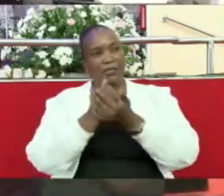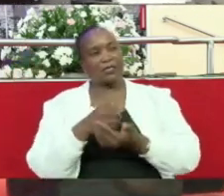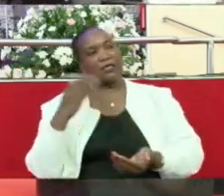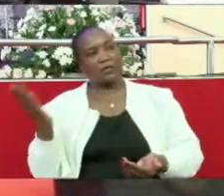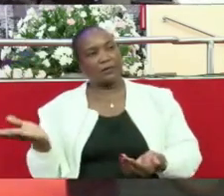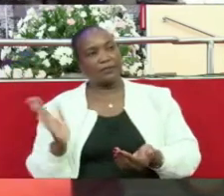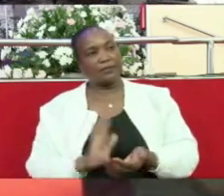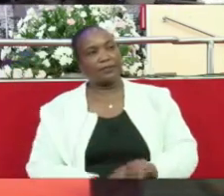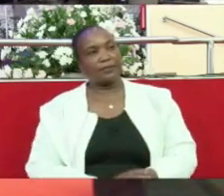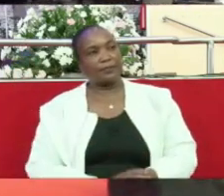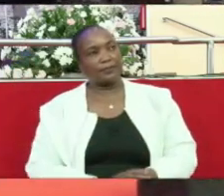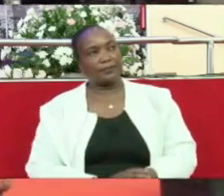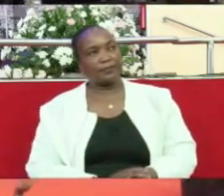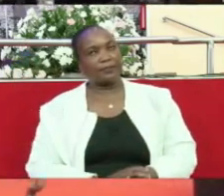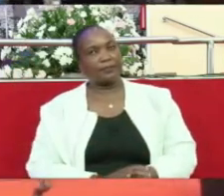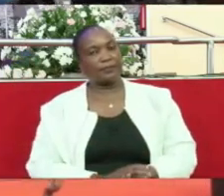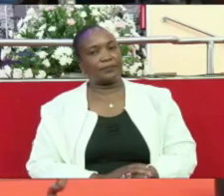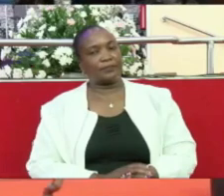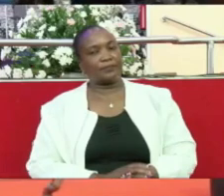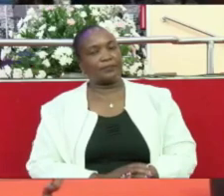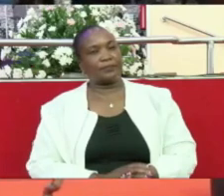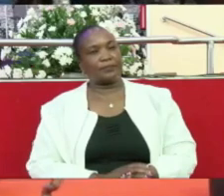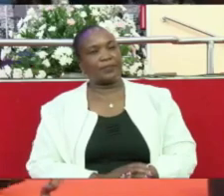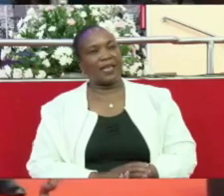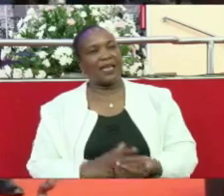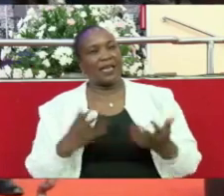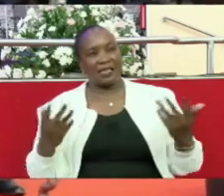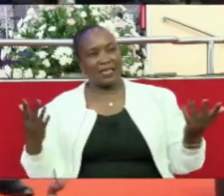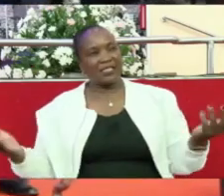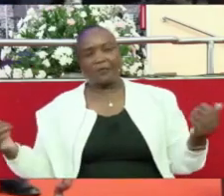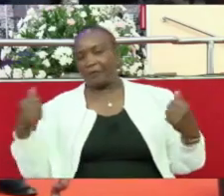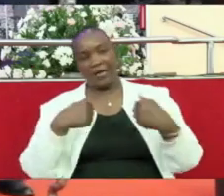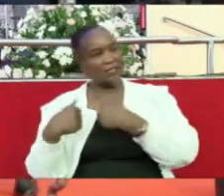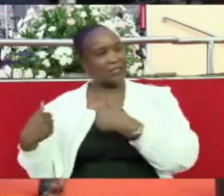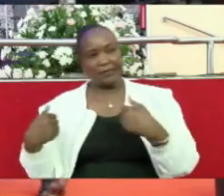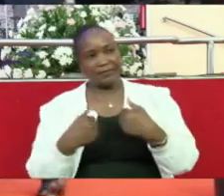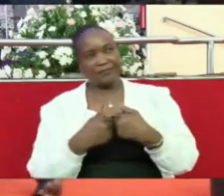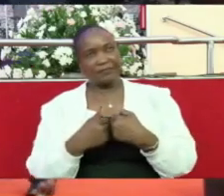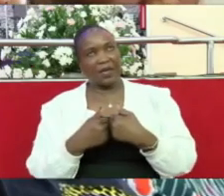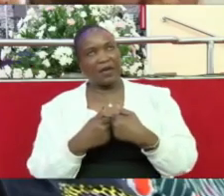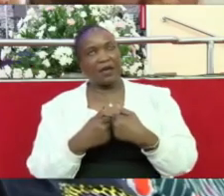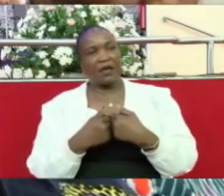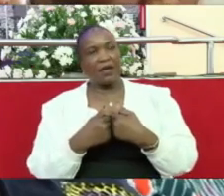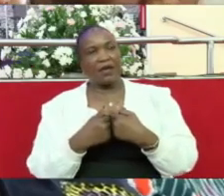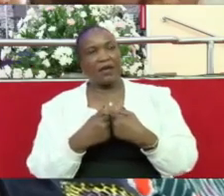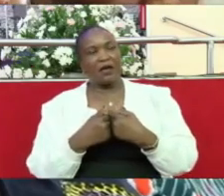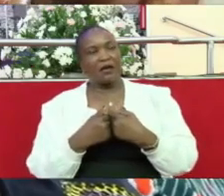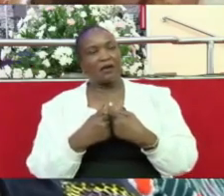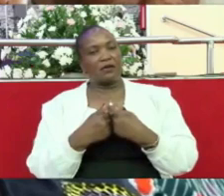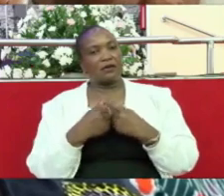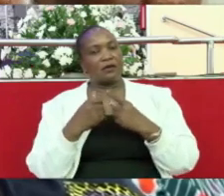know is that the weapons of our warfare, they are not carnal, but they